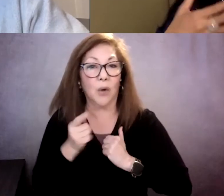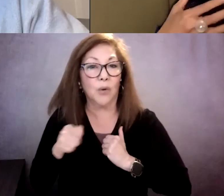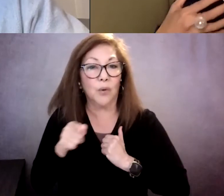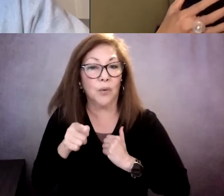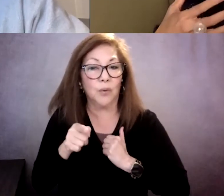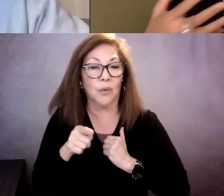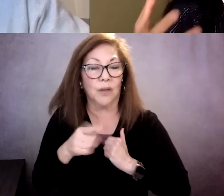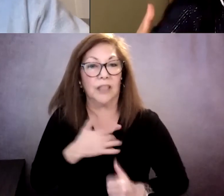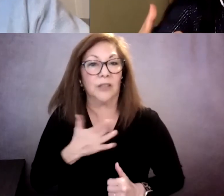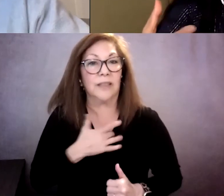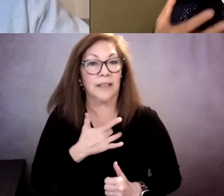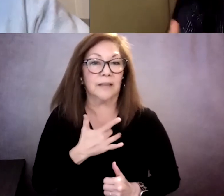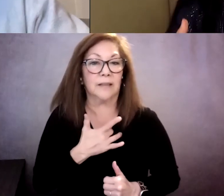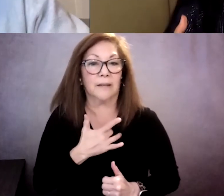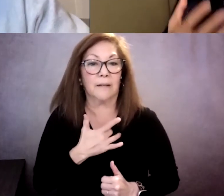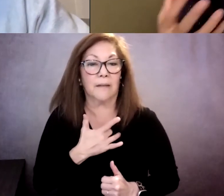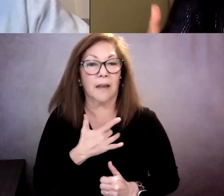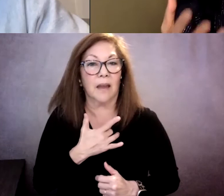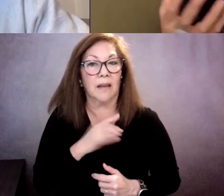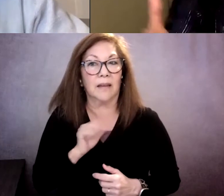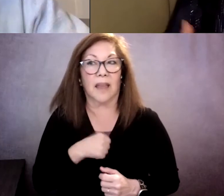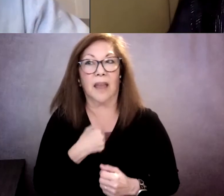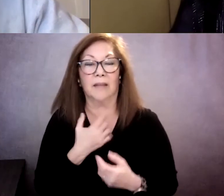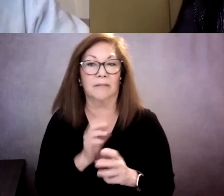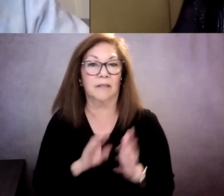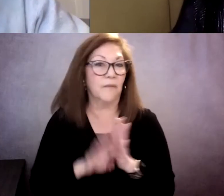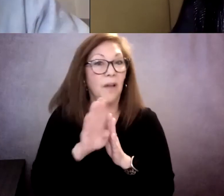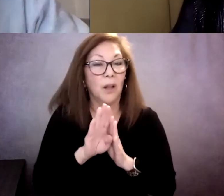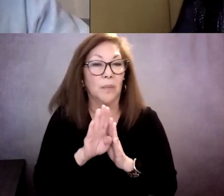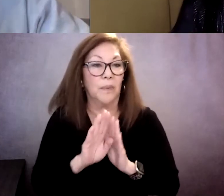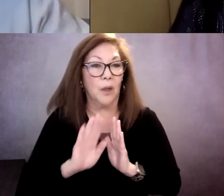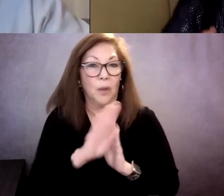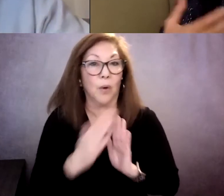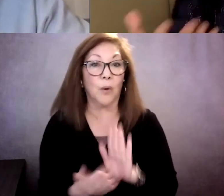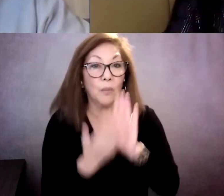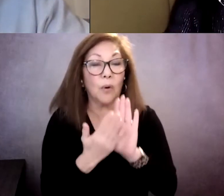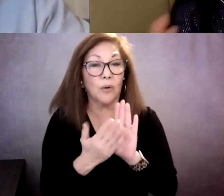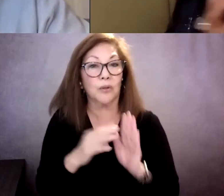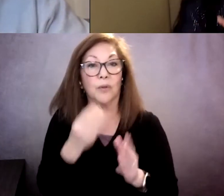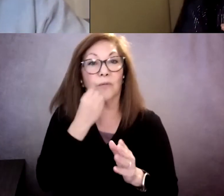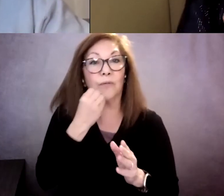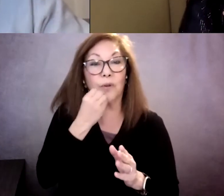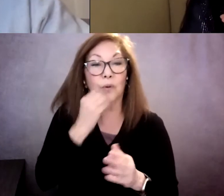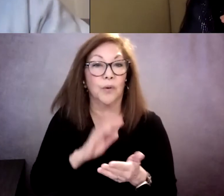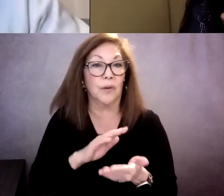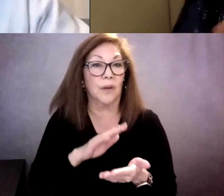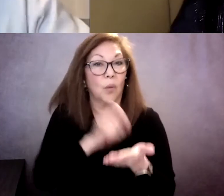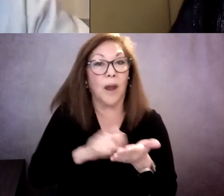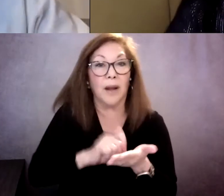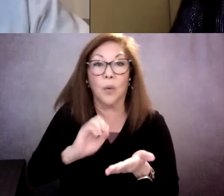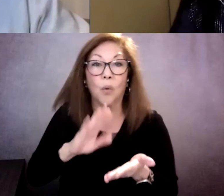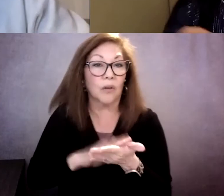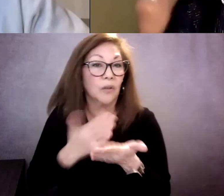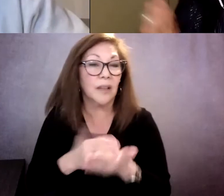your sense of how that informed the way that they approach food writing or cooking in